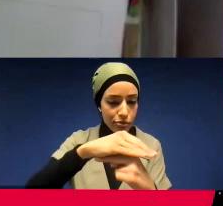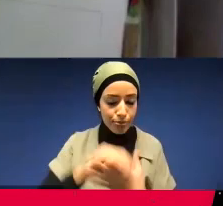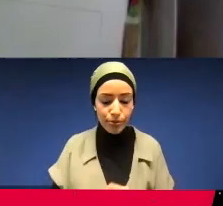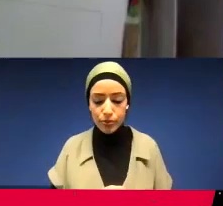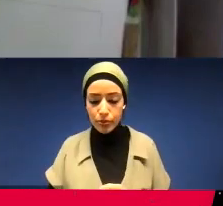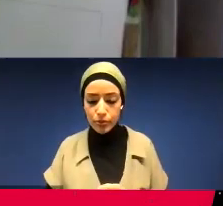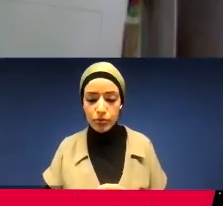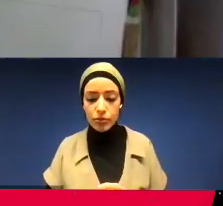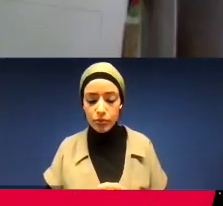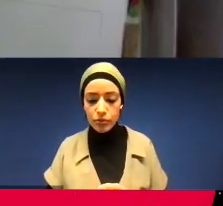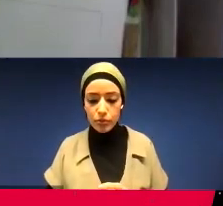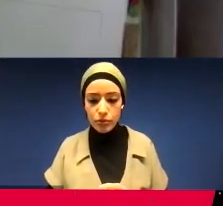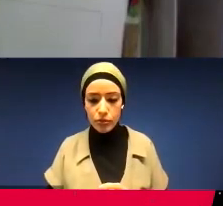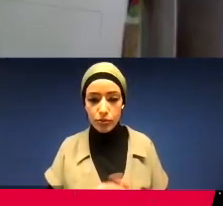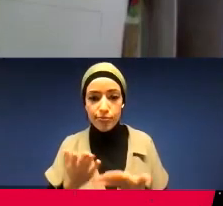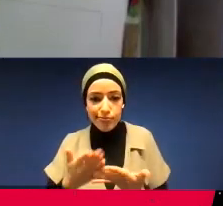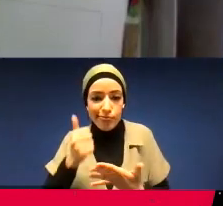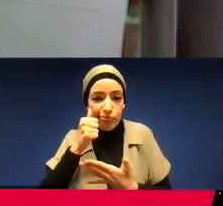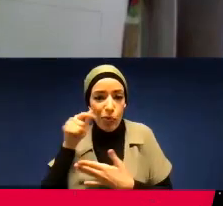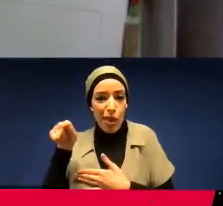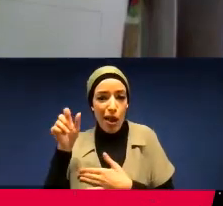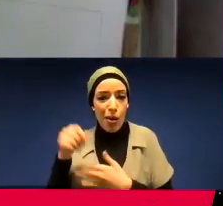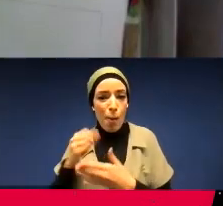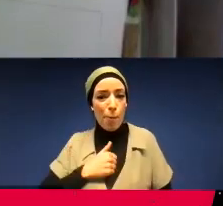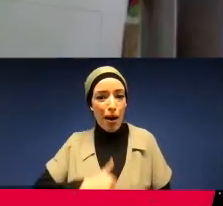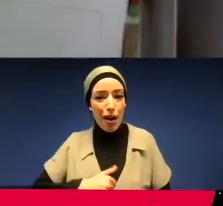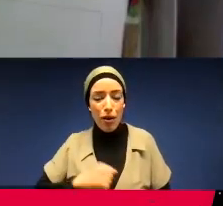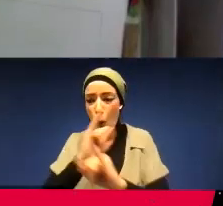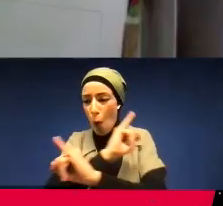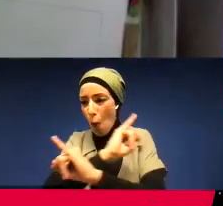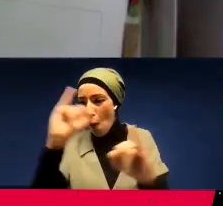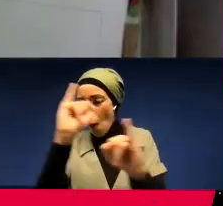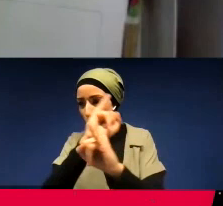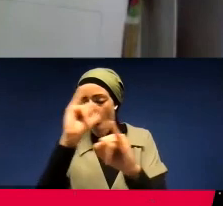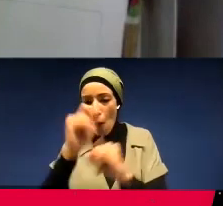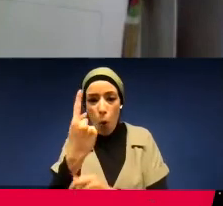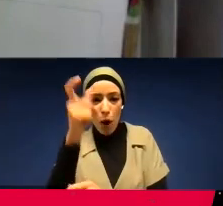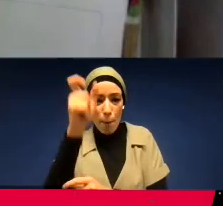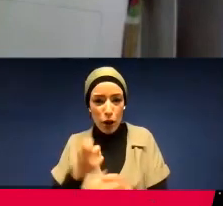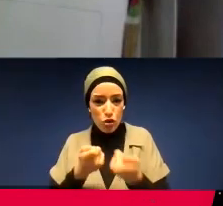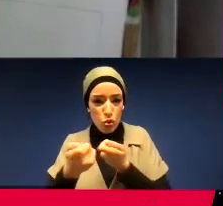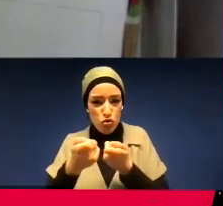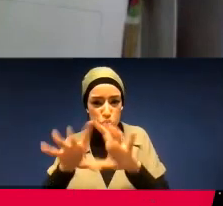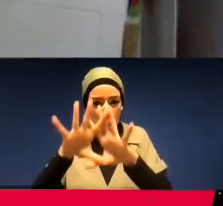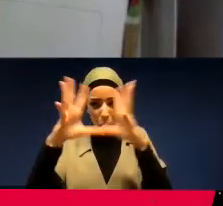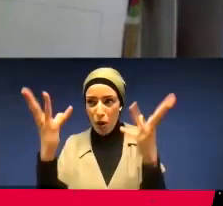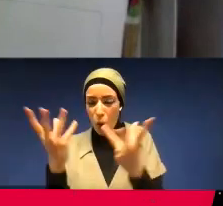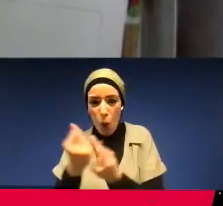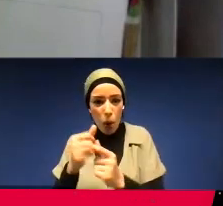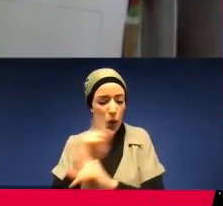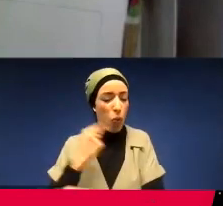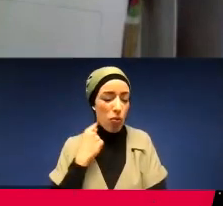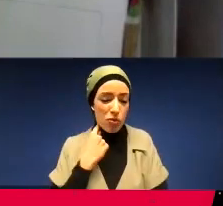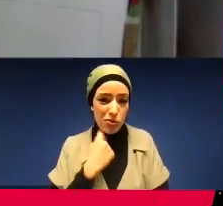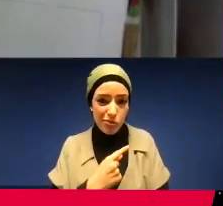live under brutal dictatorship. And this dictator came into a challenge for the first time